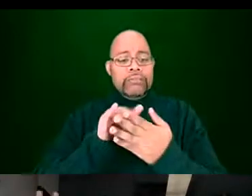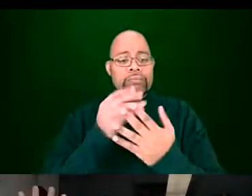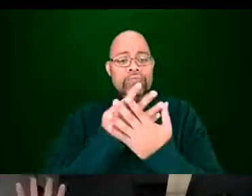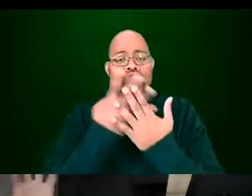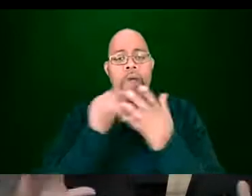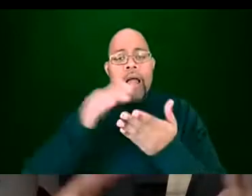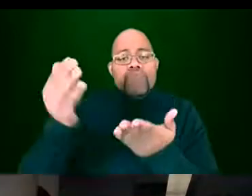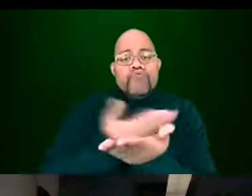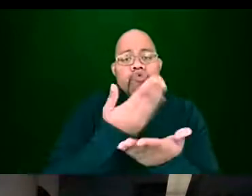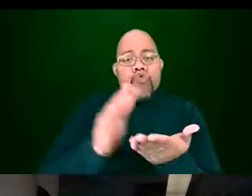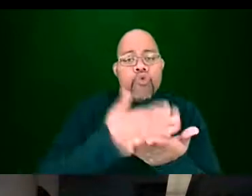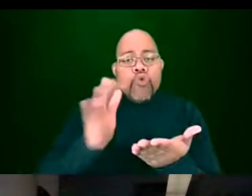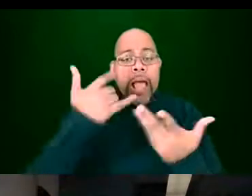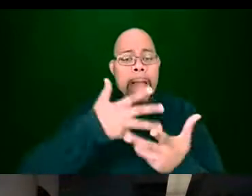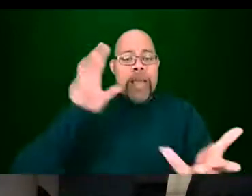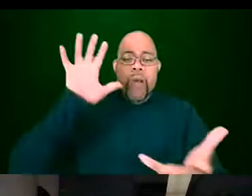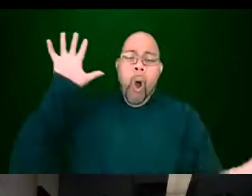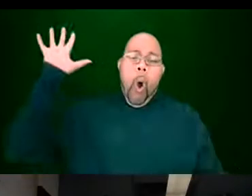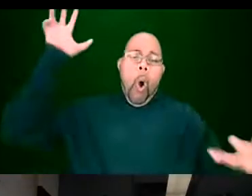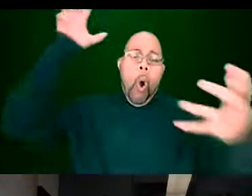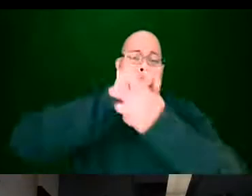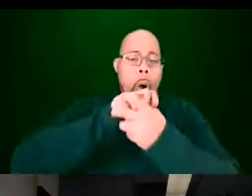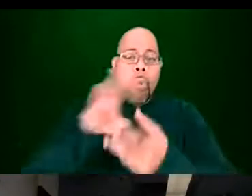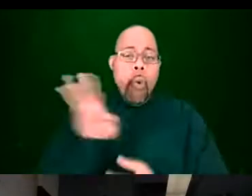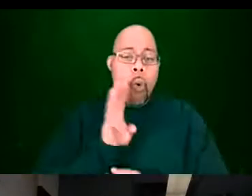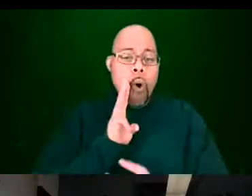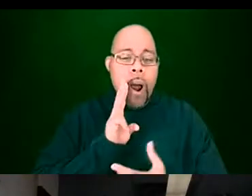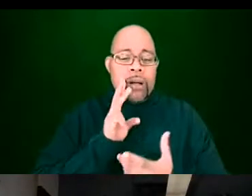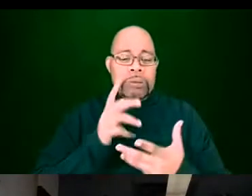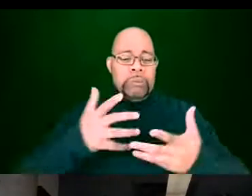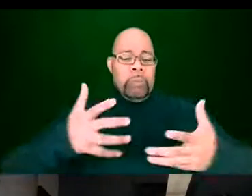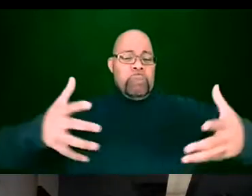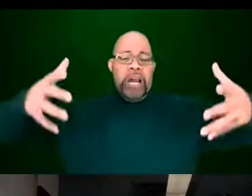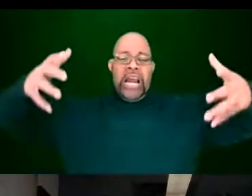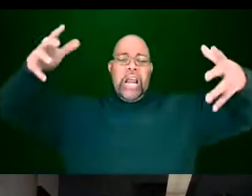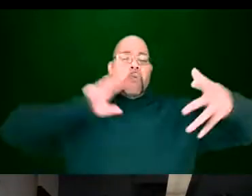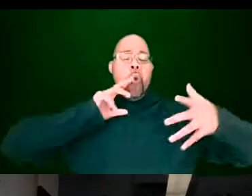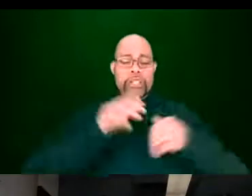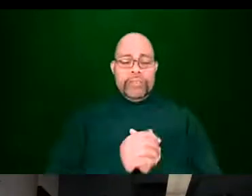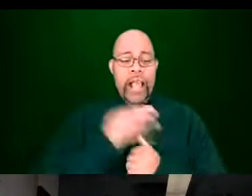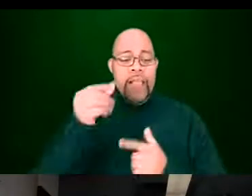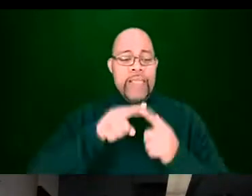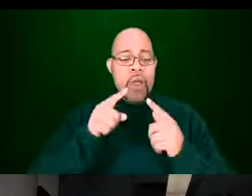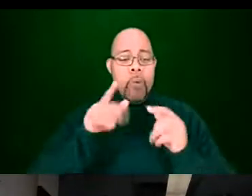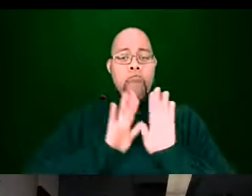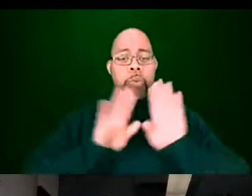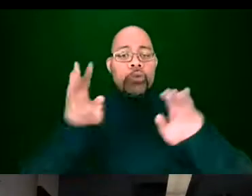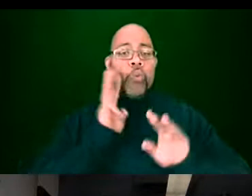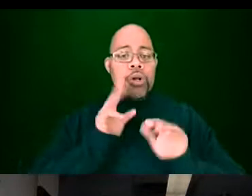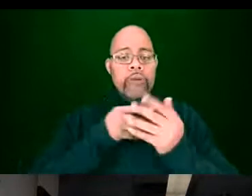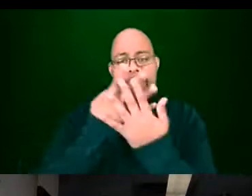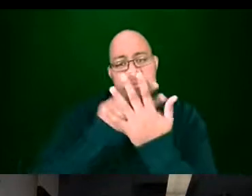a giant gulp of seawater, many, many bathtubs all at the same time, and they're going to push that water